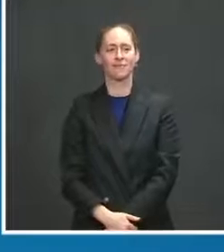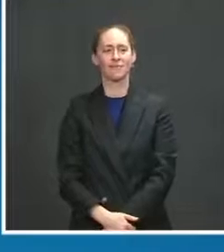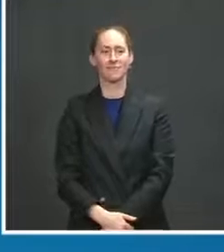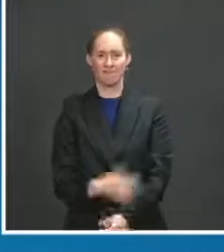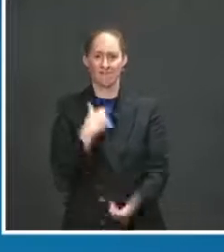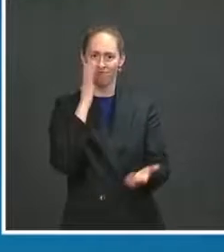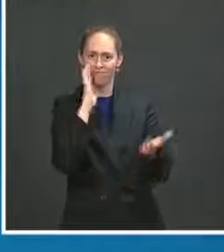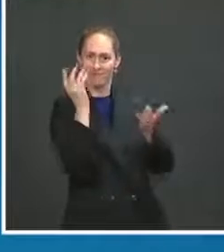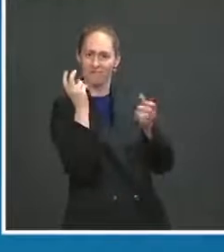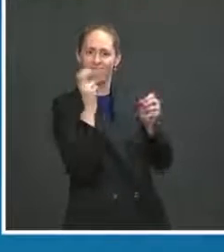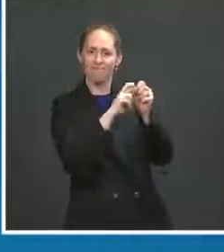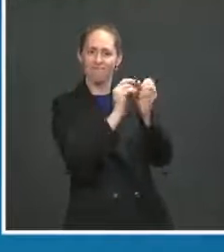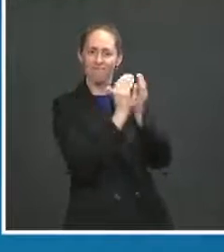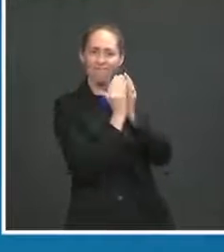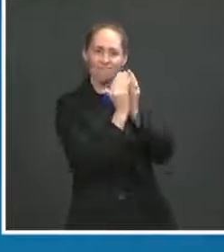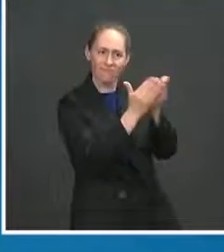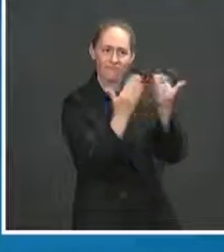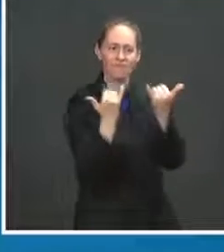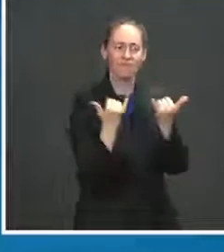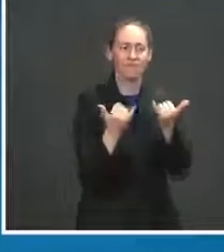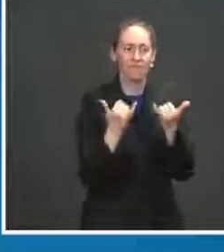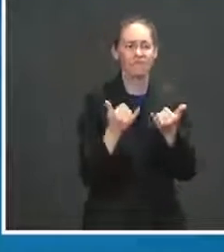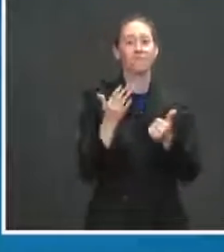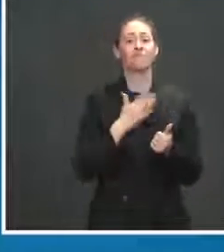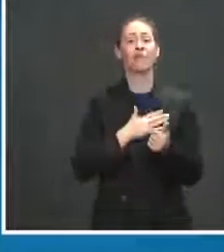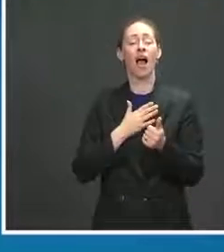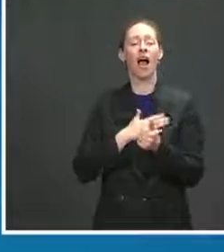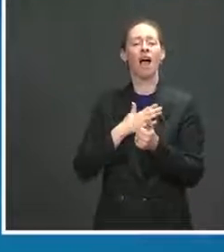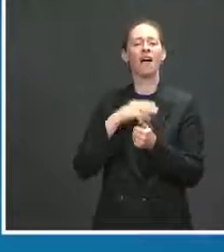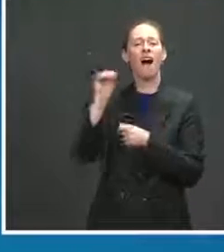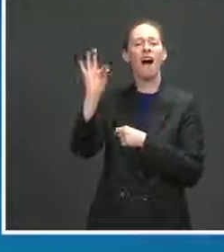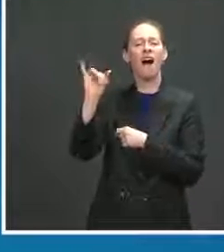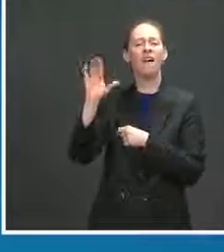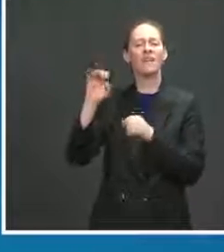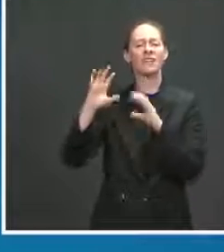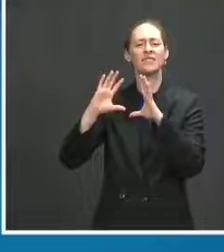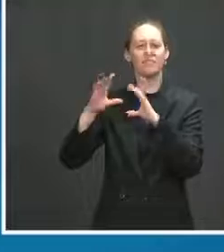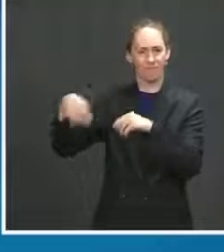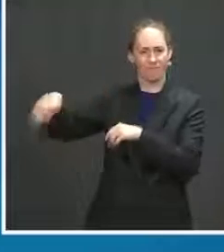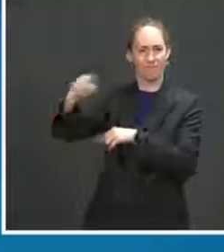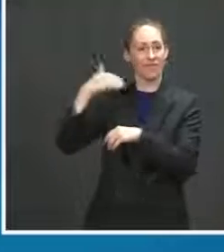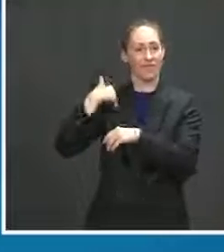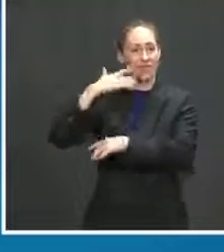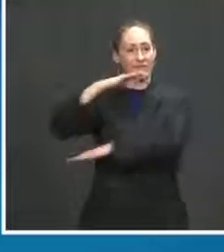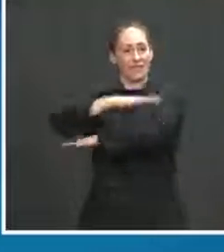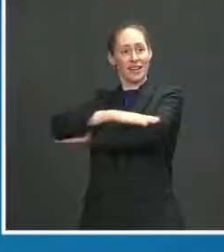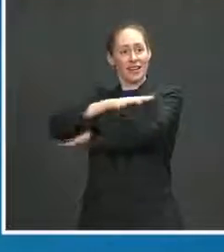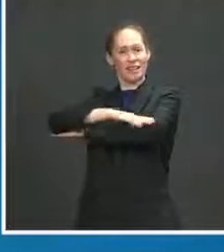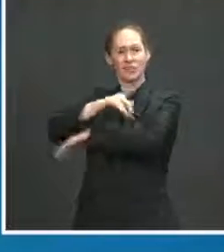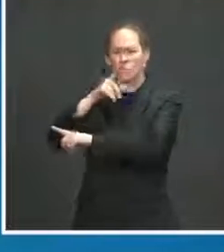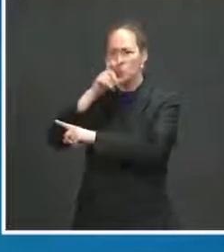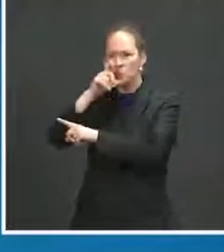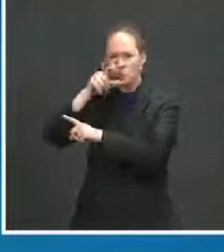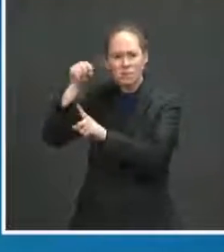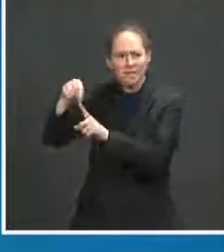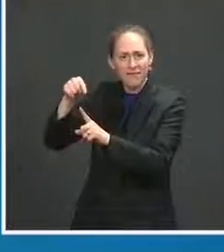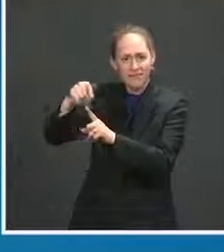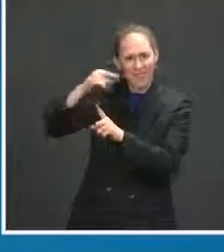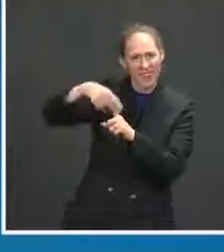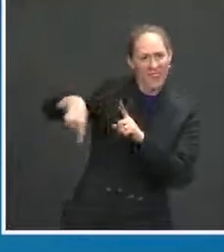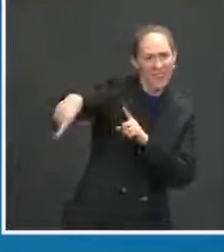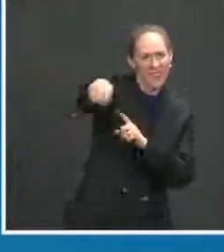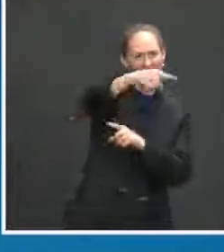My West Wing office features a desk built by Seabees from timbers of the